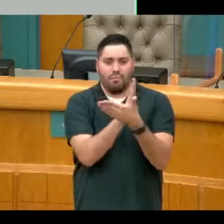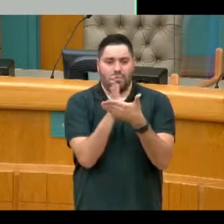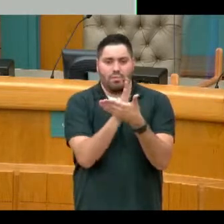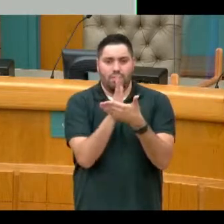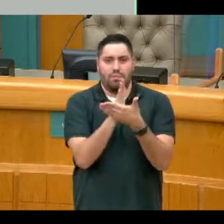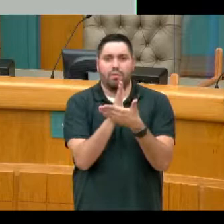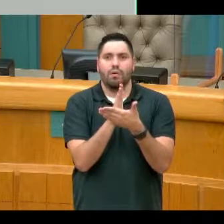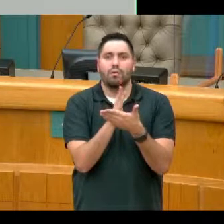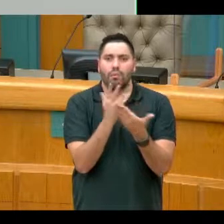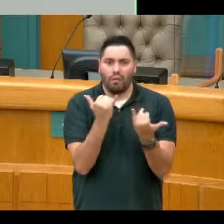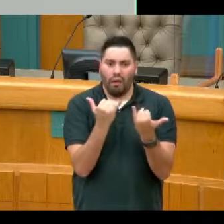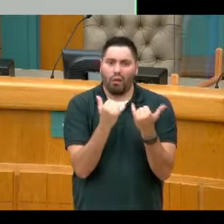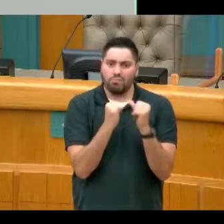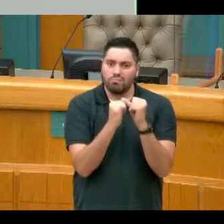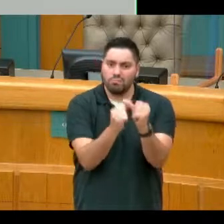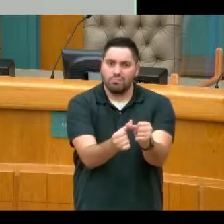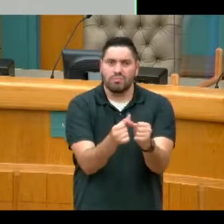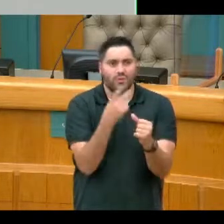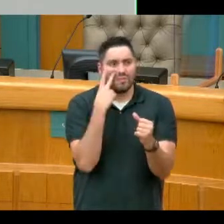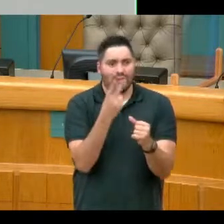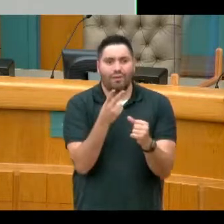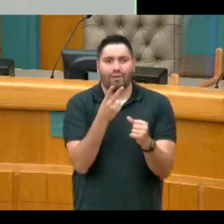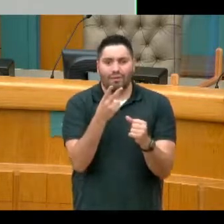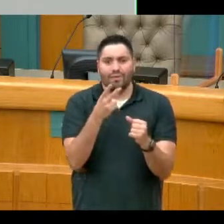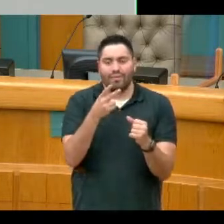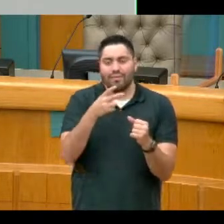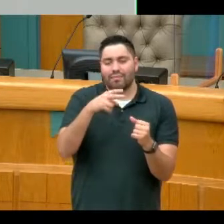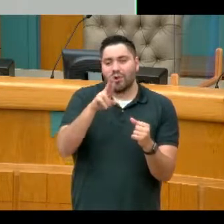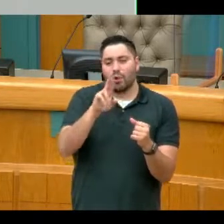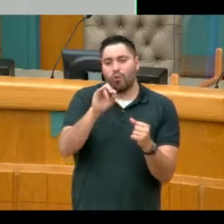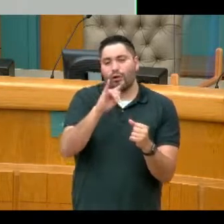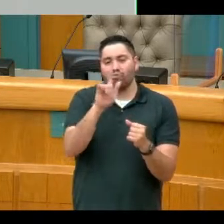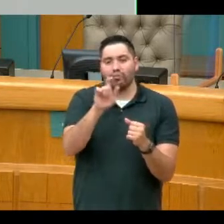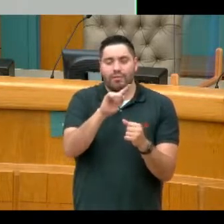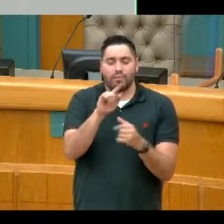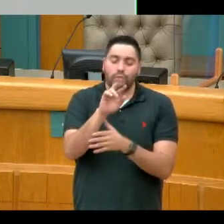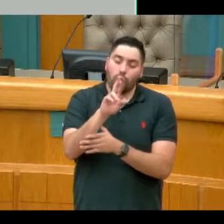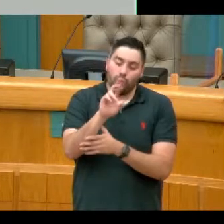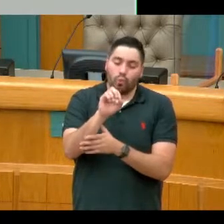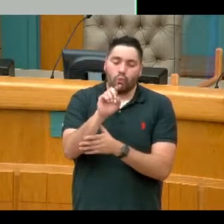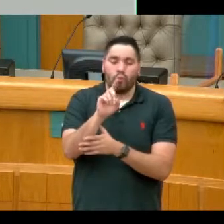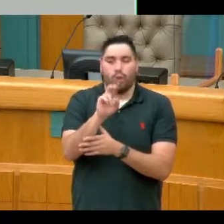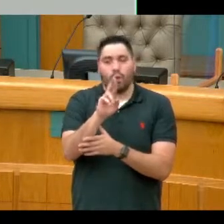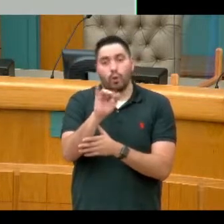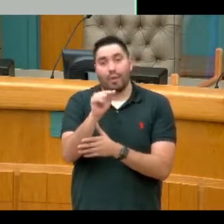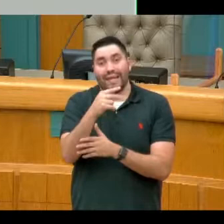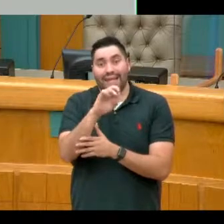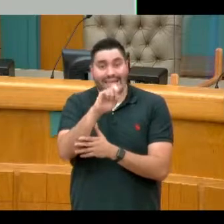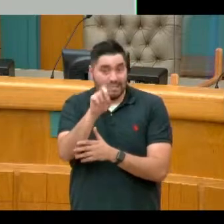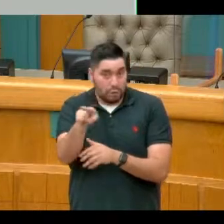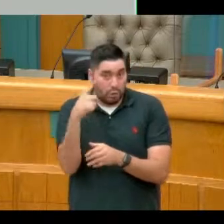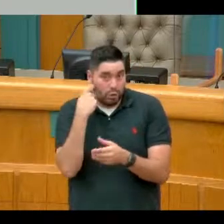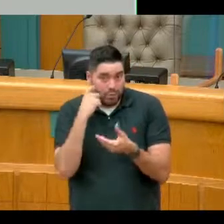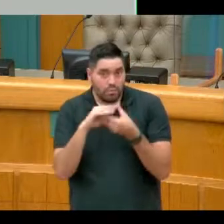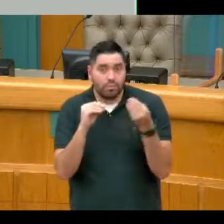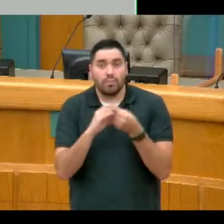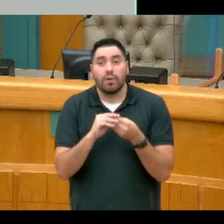time, is thinking that or indicating that there's an increase in the transmission rate over the past several